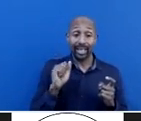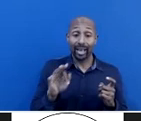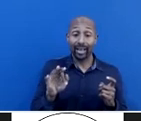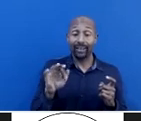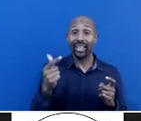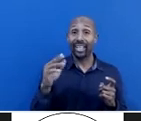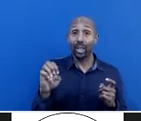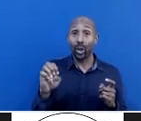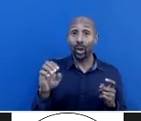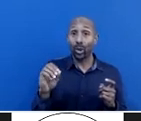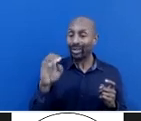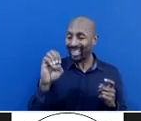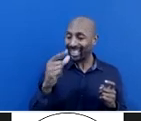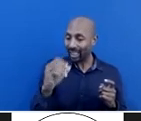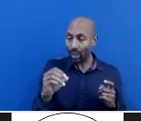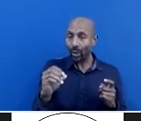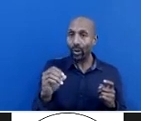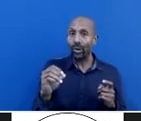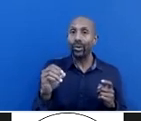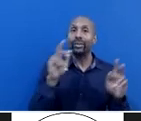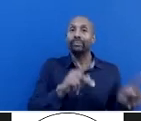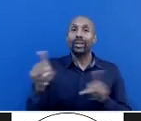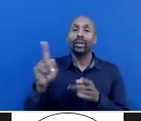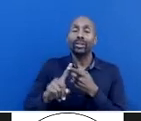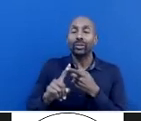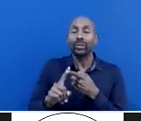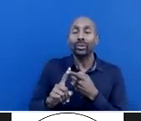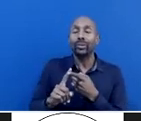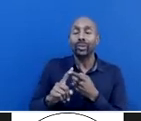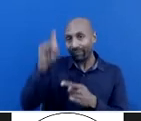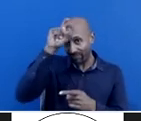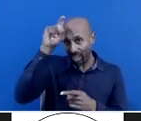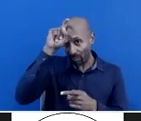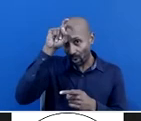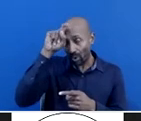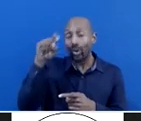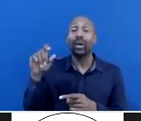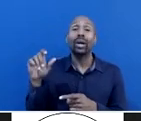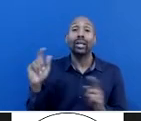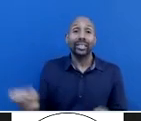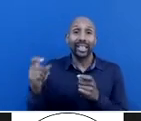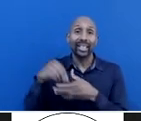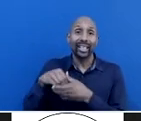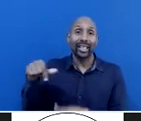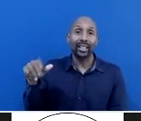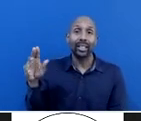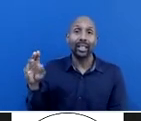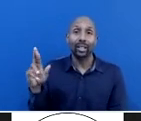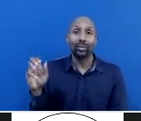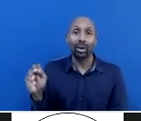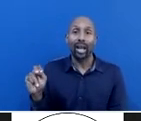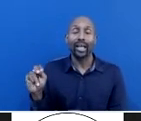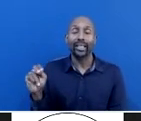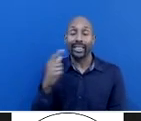Quran. Pharaoh says, I'm your Lord God Most High, worship none but me. And that is the role of the ego inside the human being.